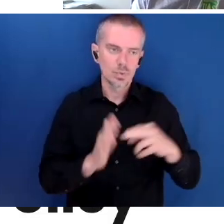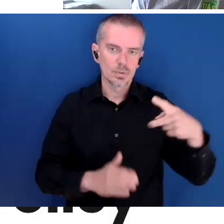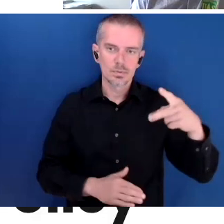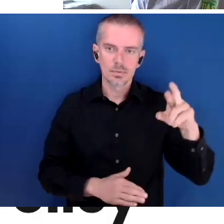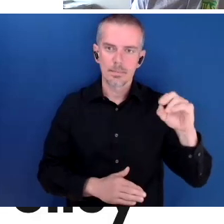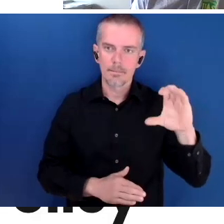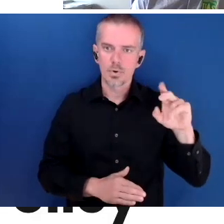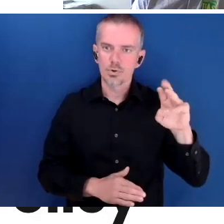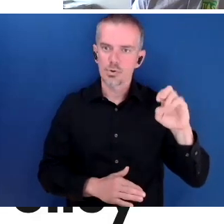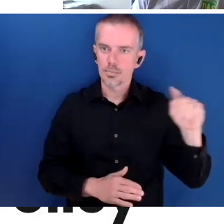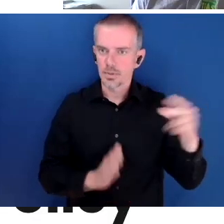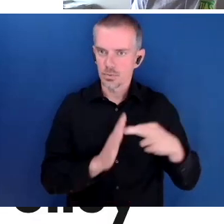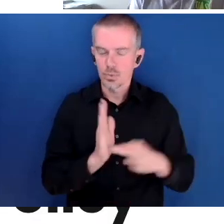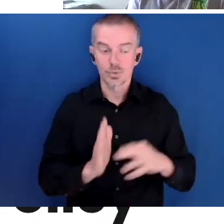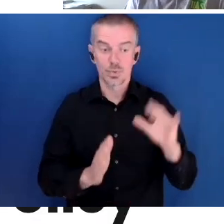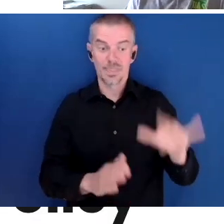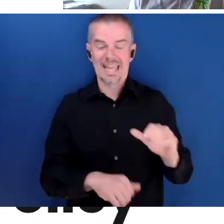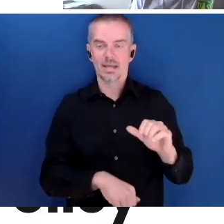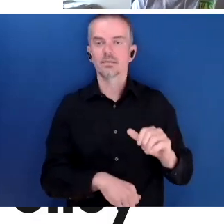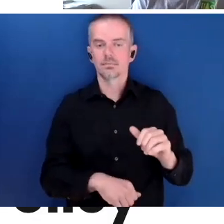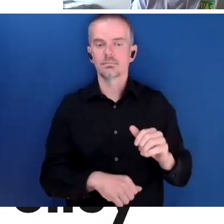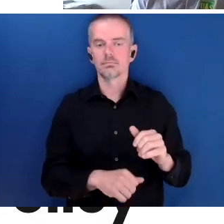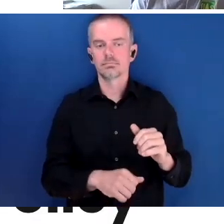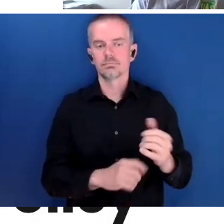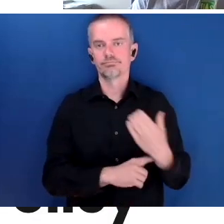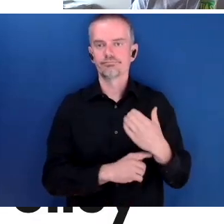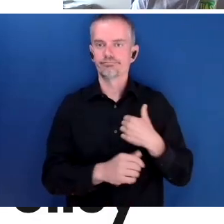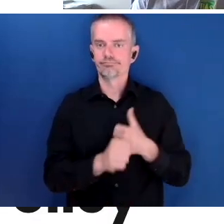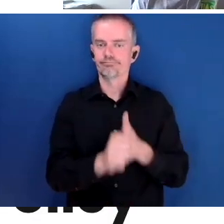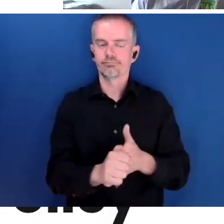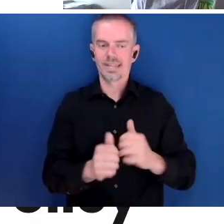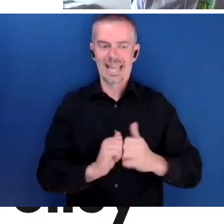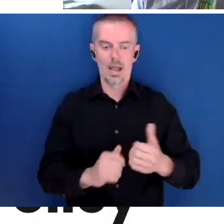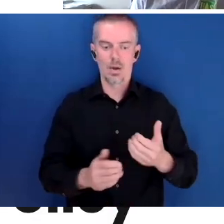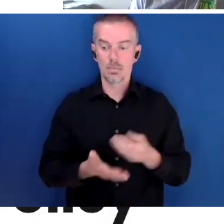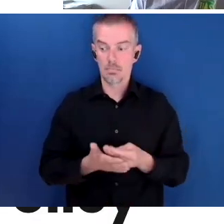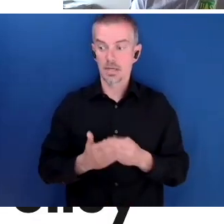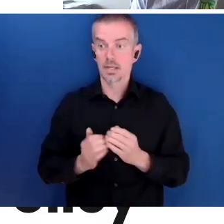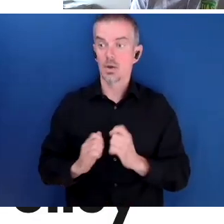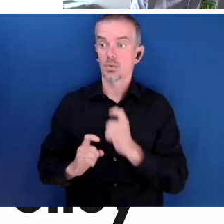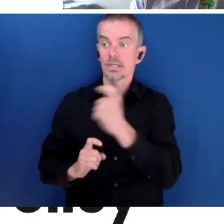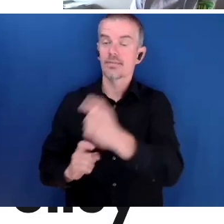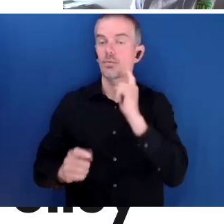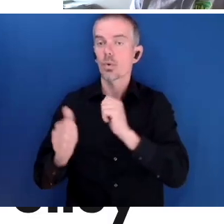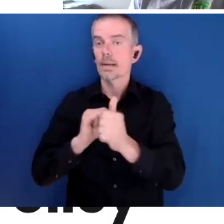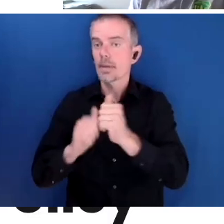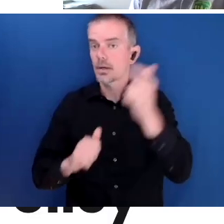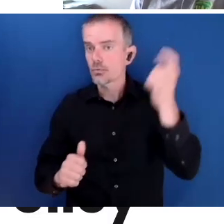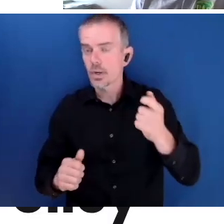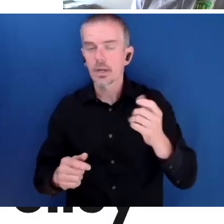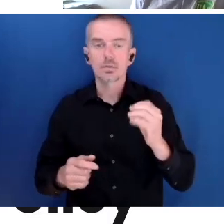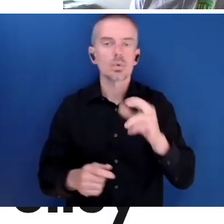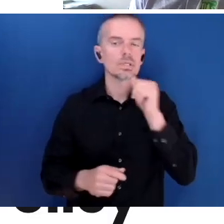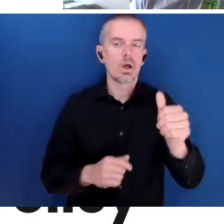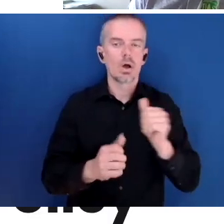regulations establish kind of what we must do to either provide funding for competitive or also our non-competitive